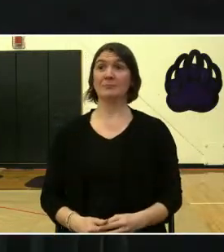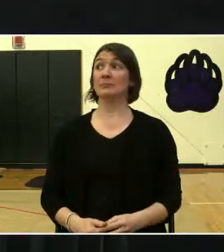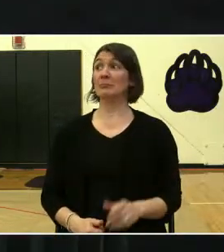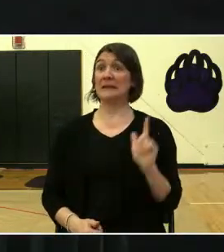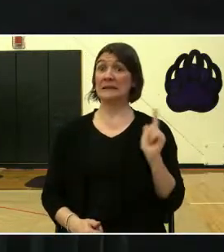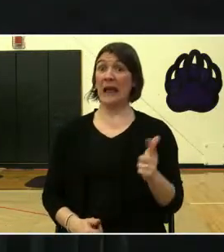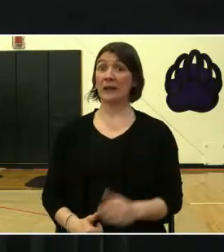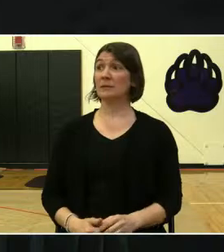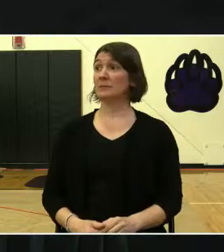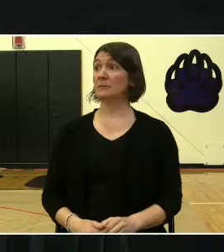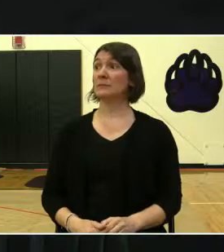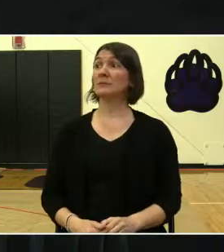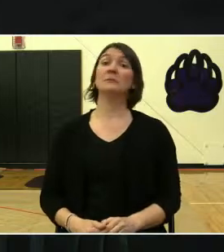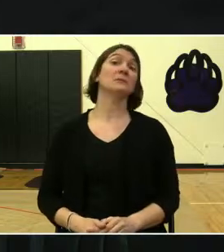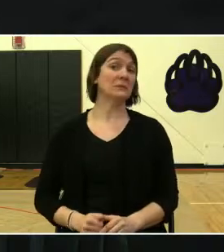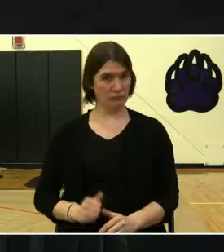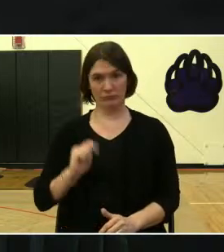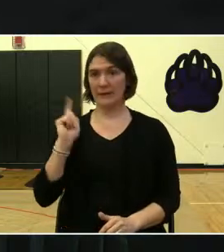is there a